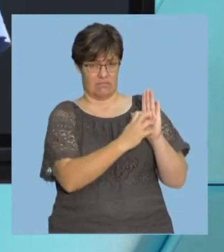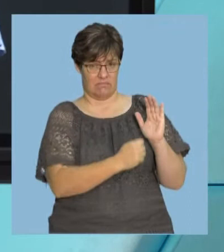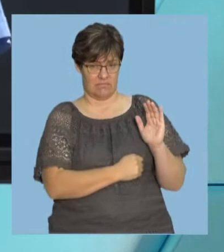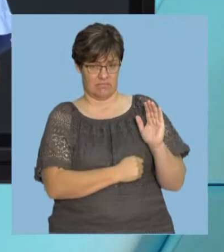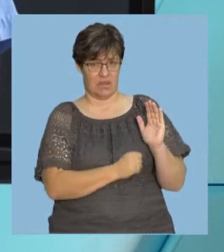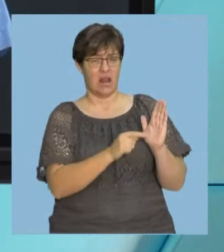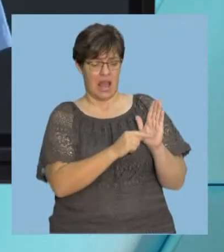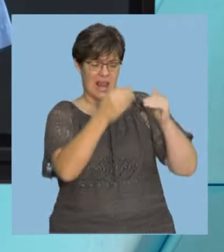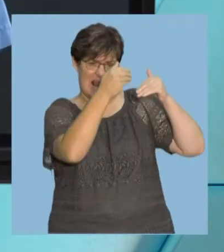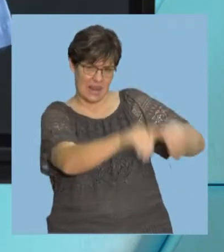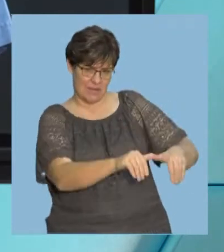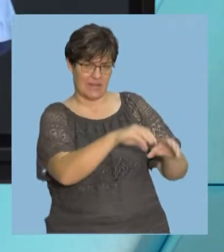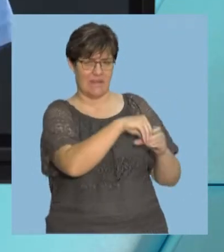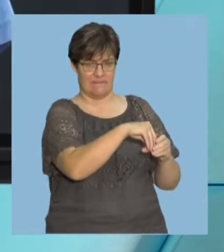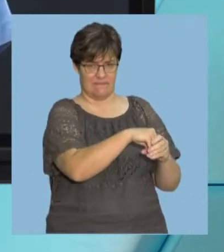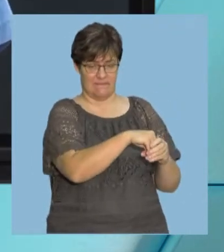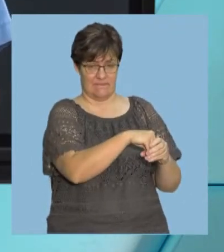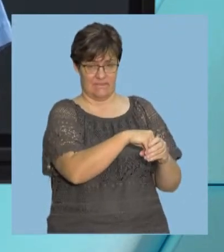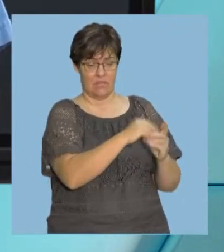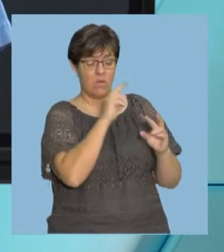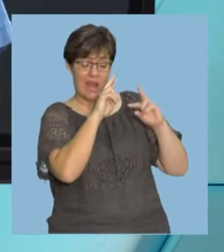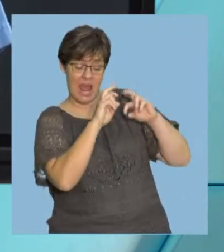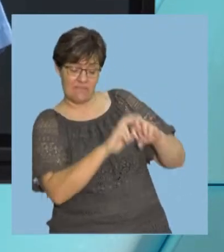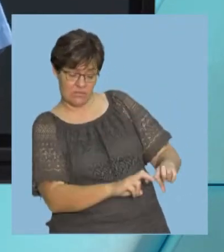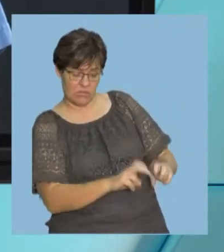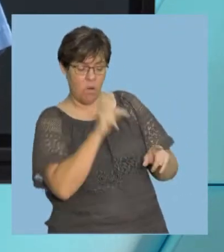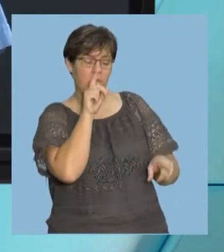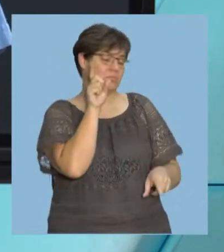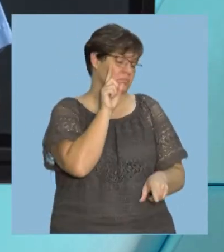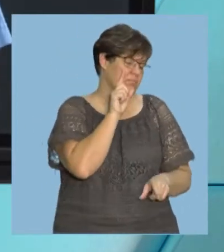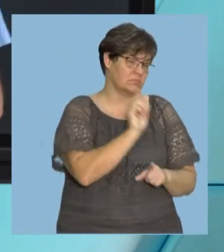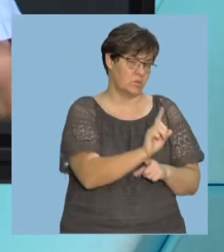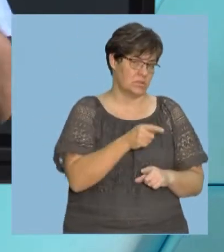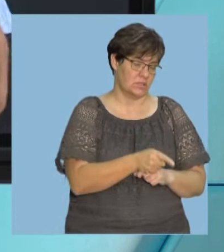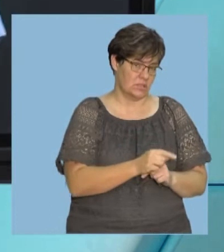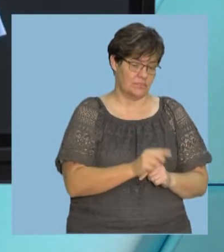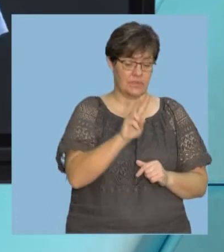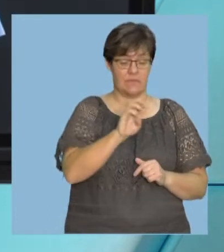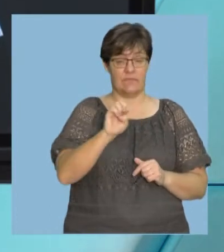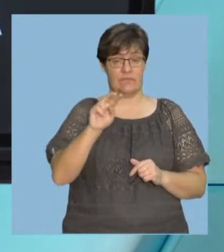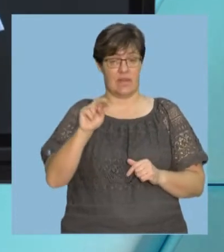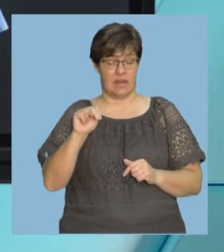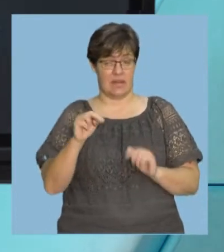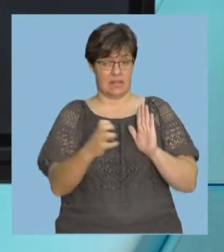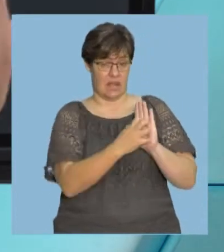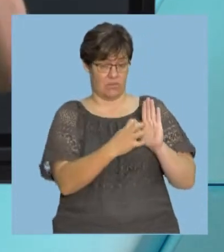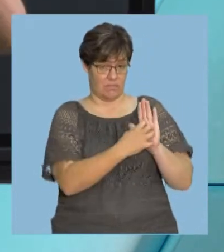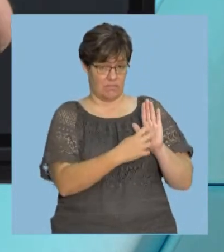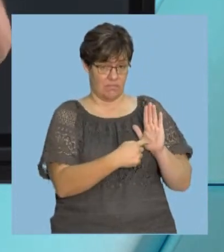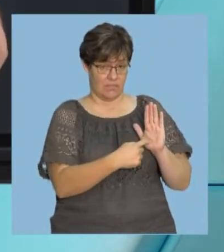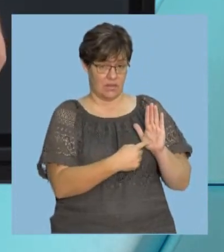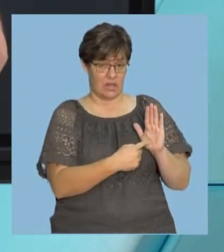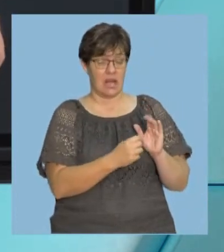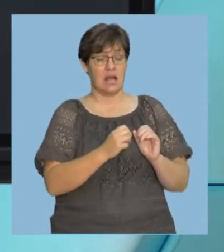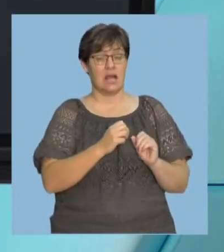a certain condition that we're wanting to investigate or explore. So a Venn diagram goes into